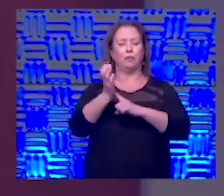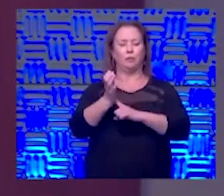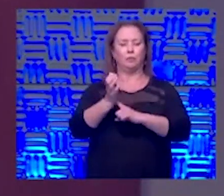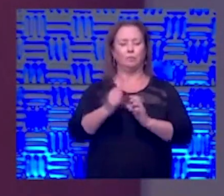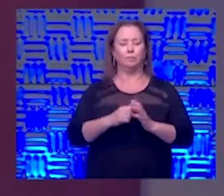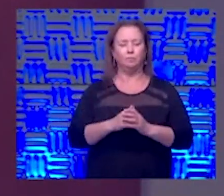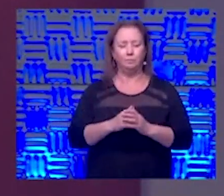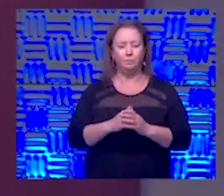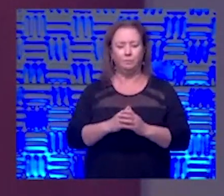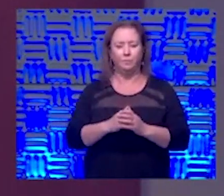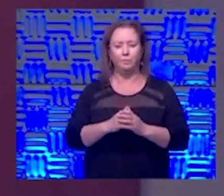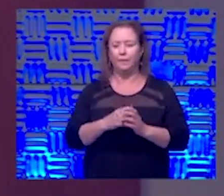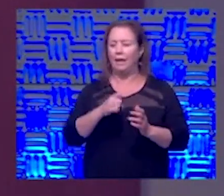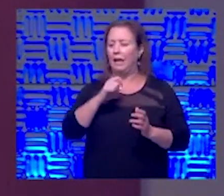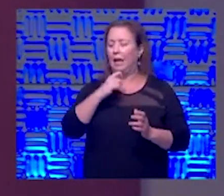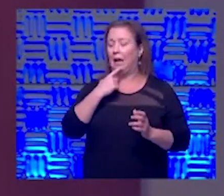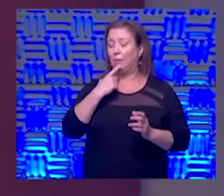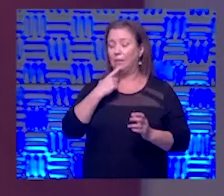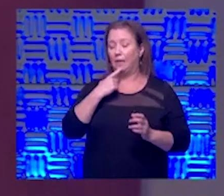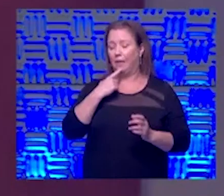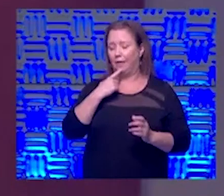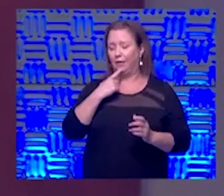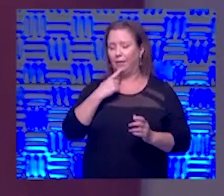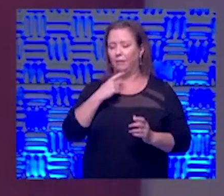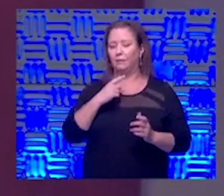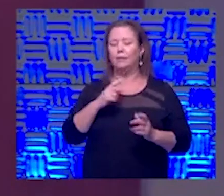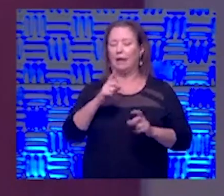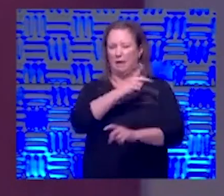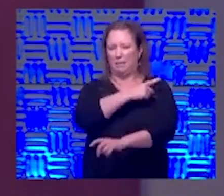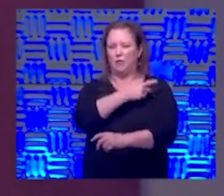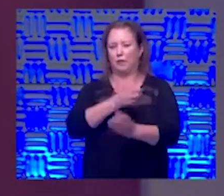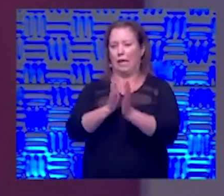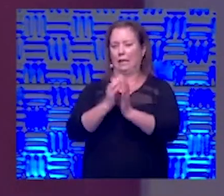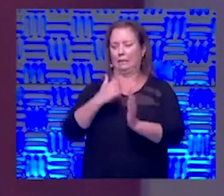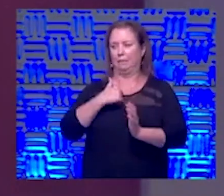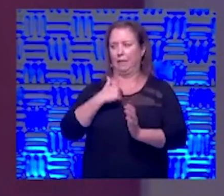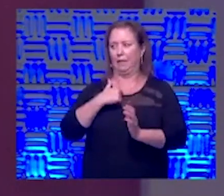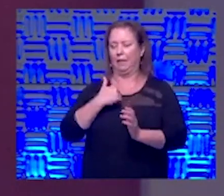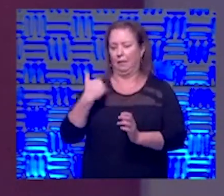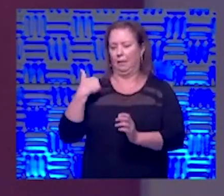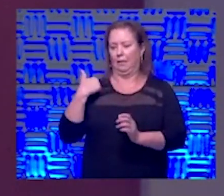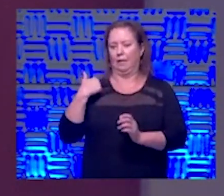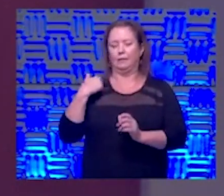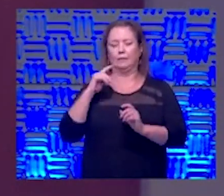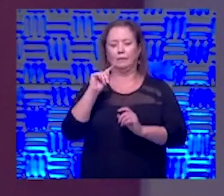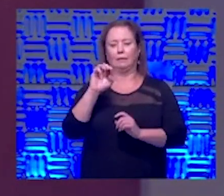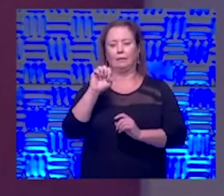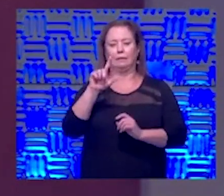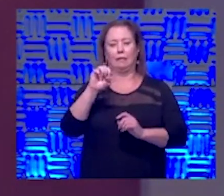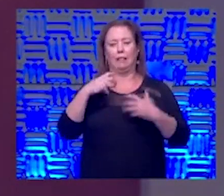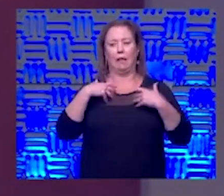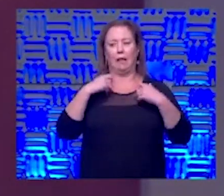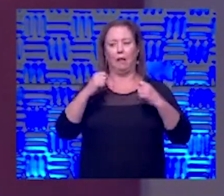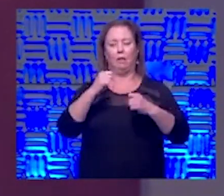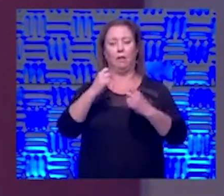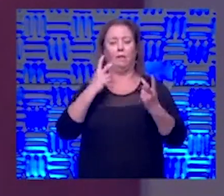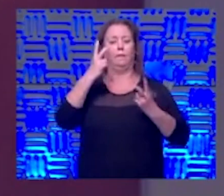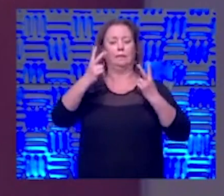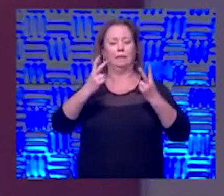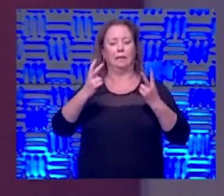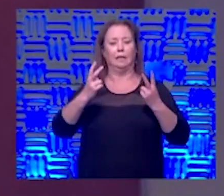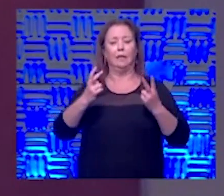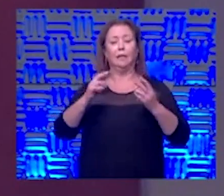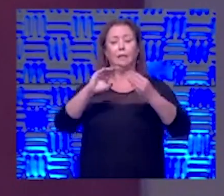don't think it's a no. I've been asked that same question by a patient on our last telehealth visits. I think now